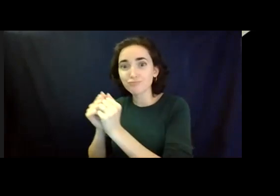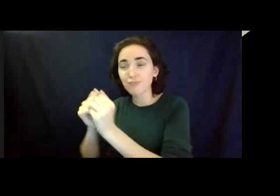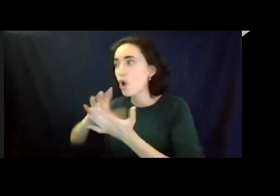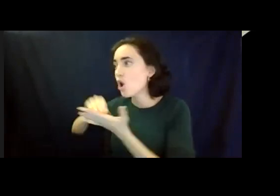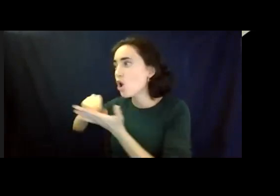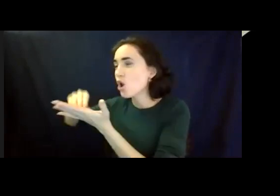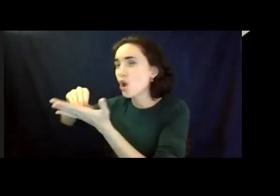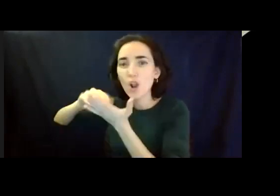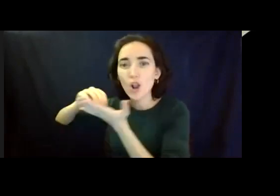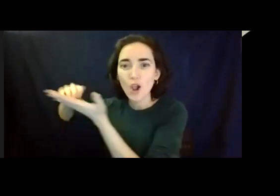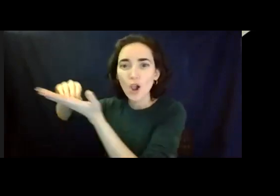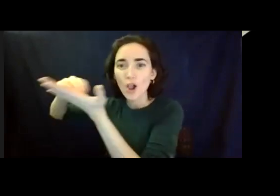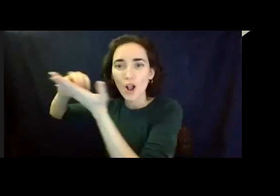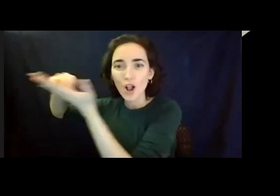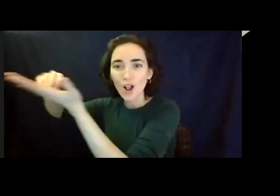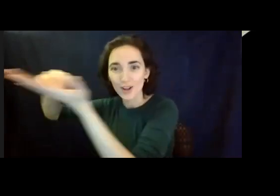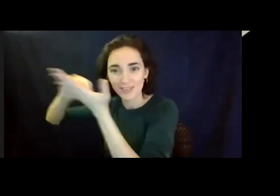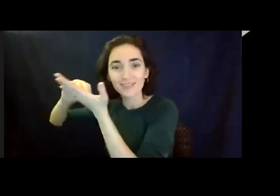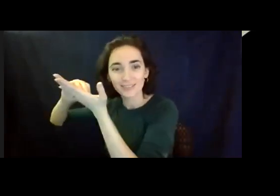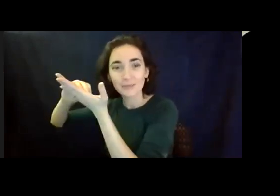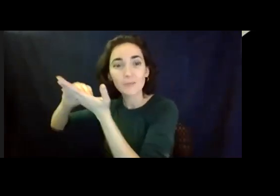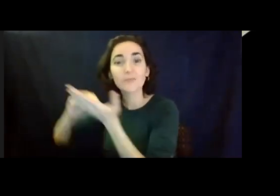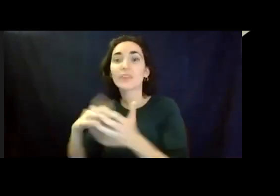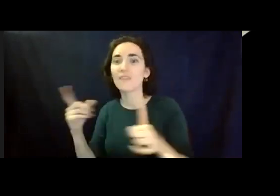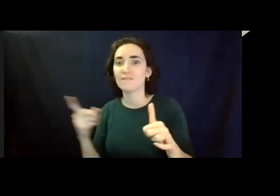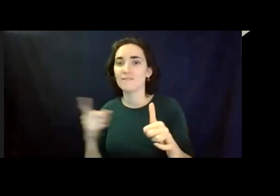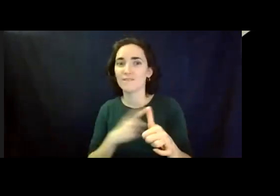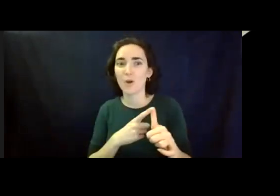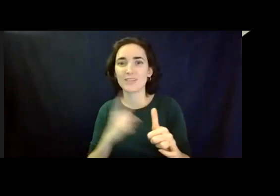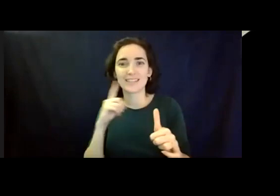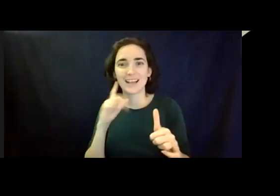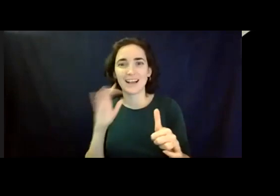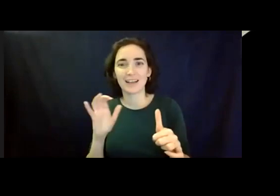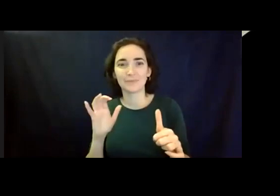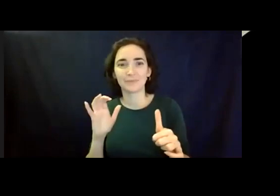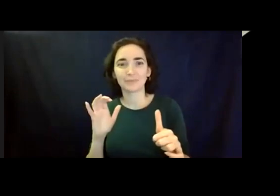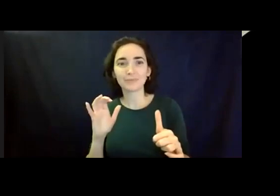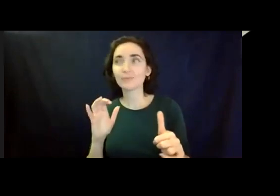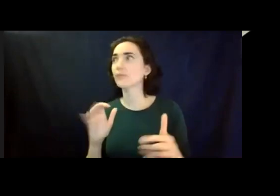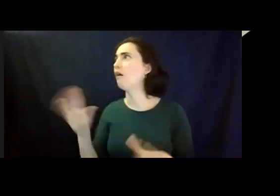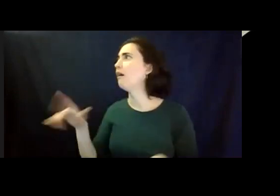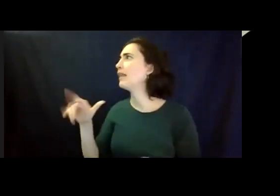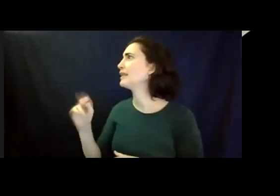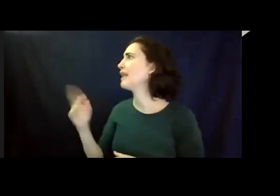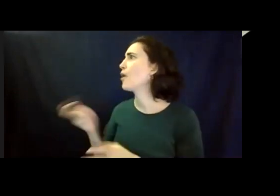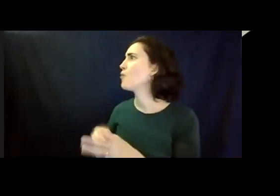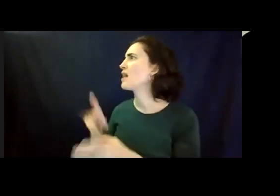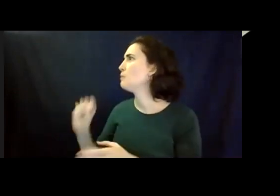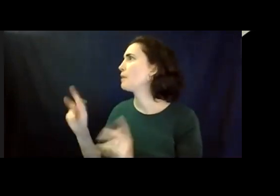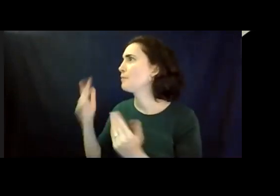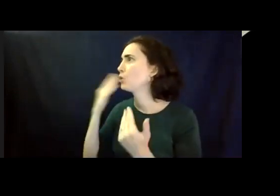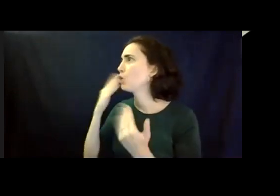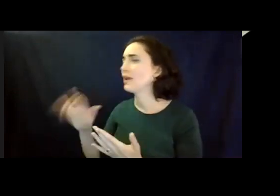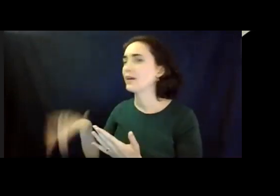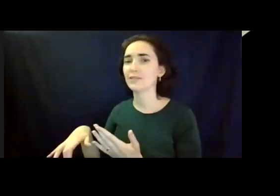anyone. And at first it sounds like, I'm sure you're thinking, Lillian, why would you get on a bus with a bunch of strangers? Like, that's